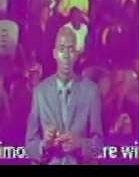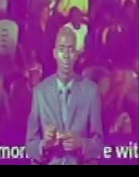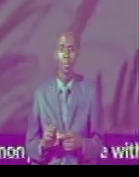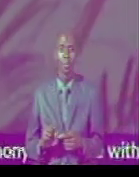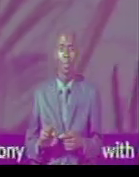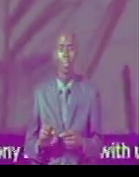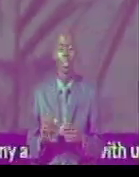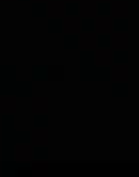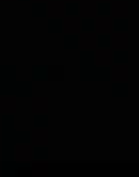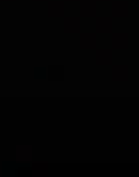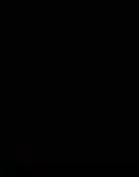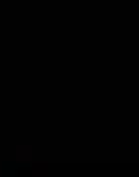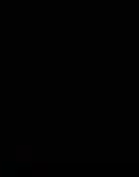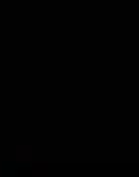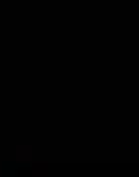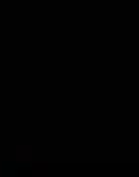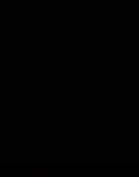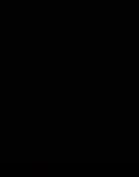Yeah.